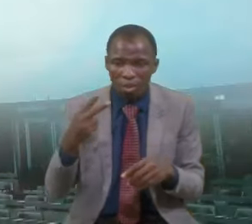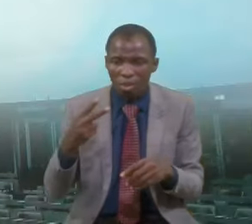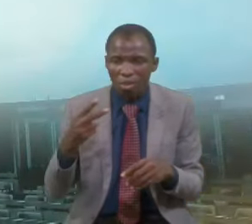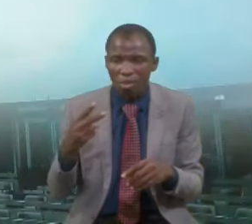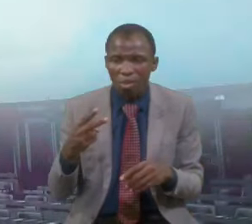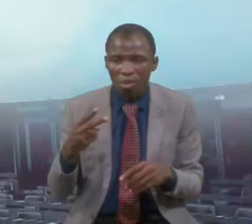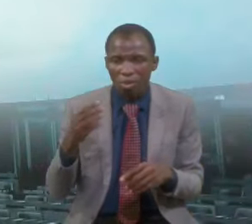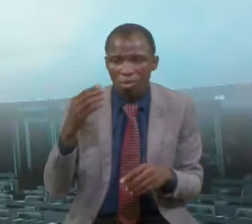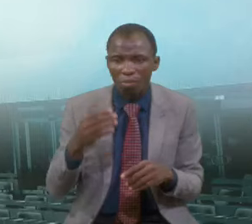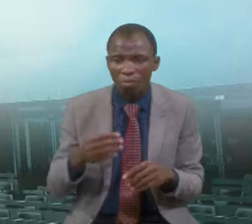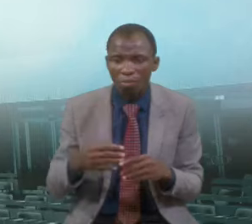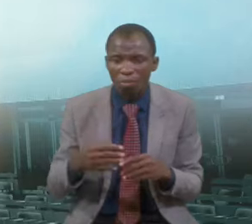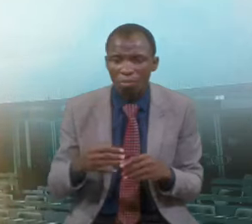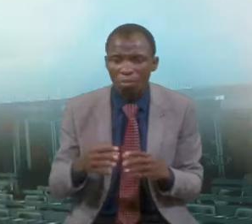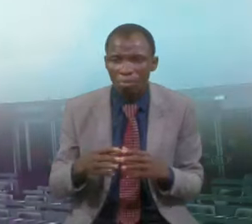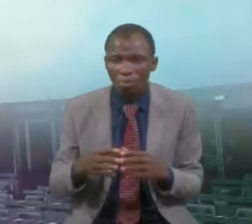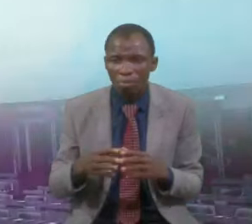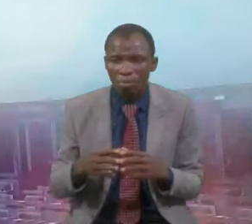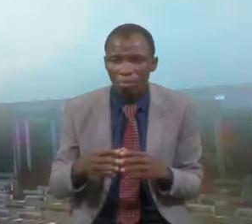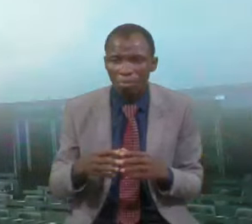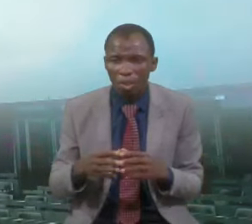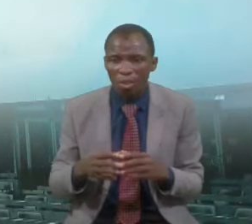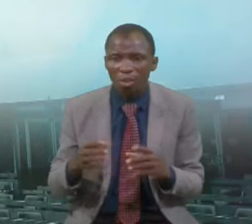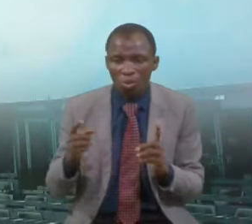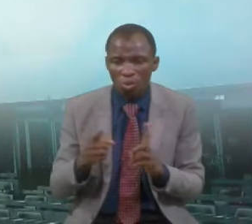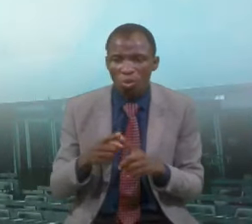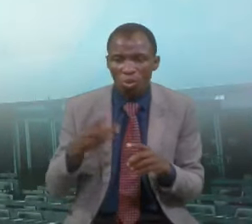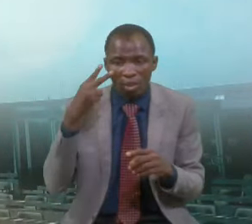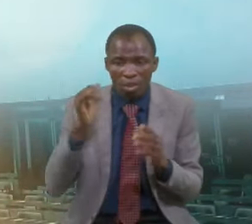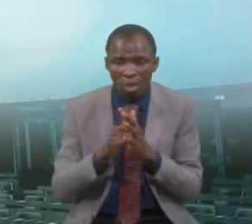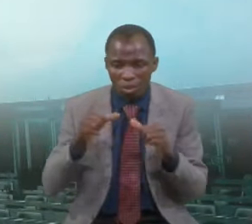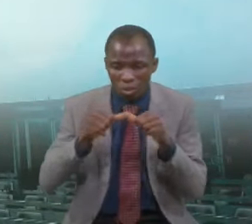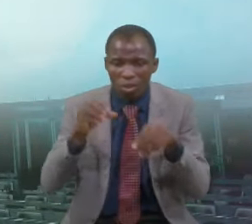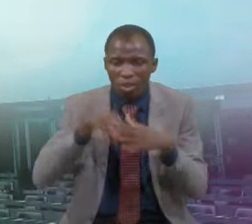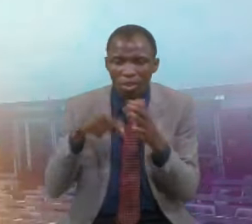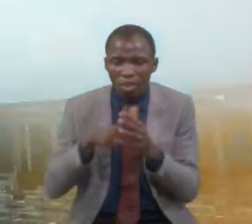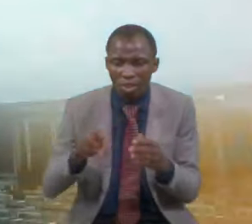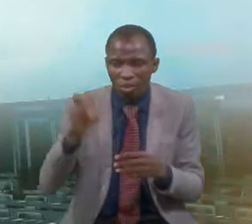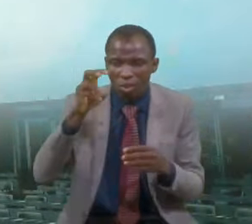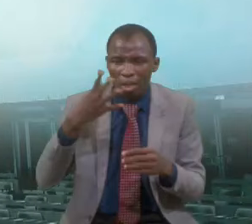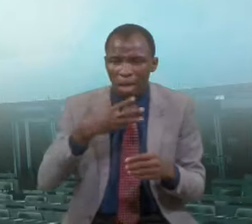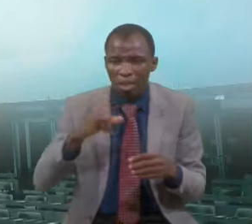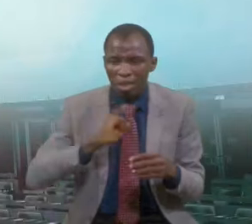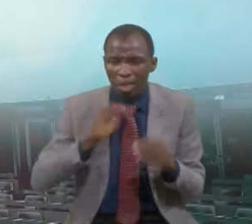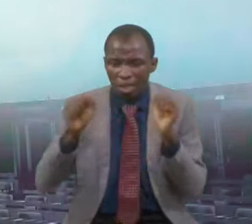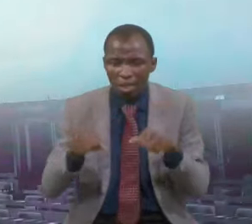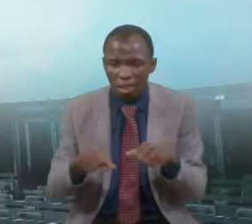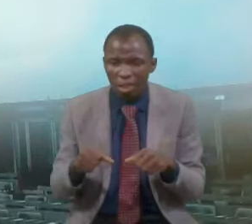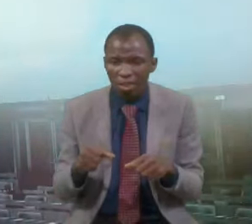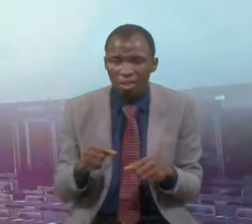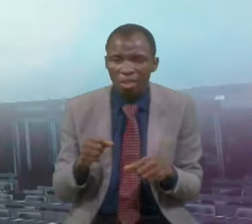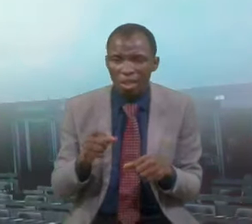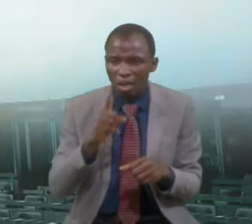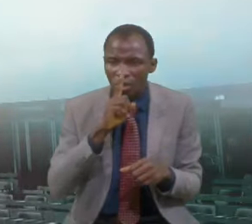yesterday night, continuing this journey. And I can assure you, you will never regret the journey. You will never be happy that you took this